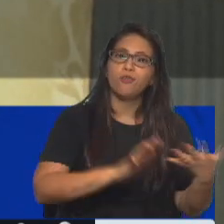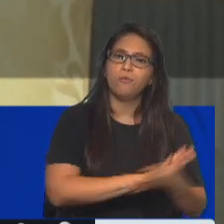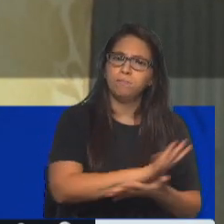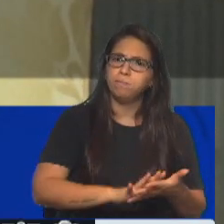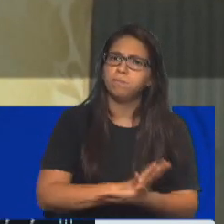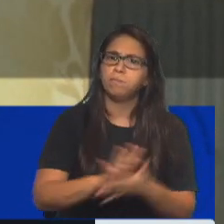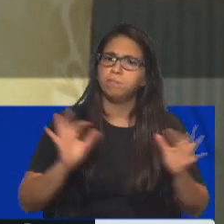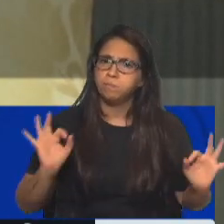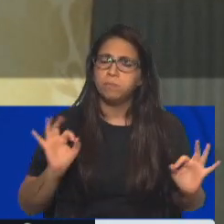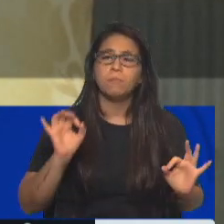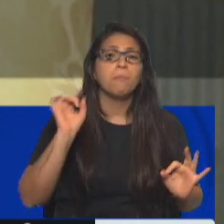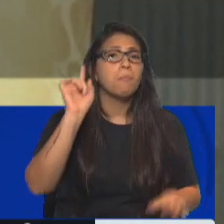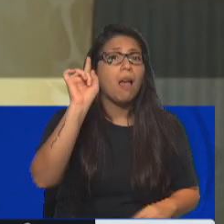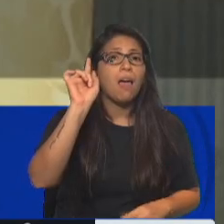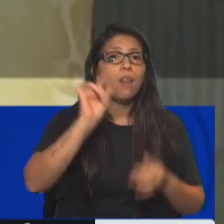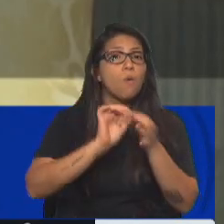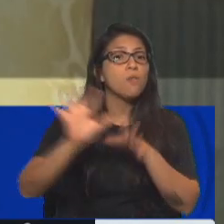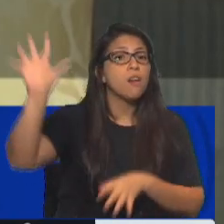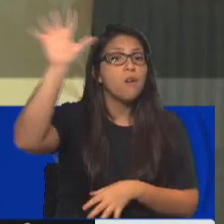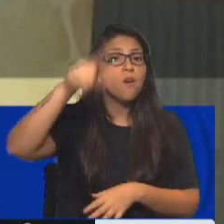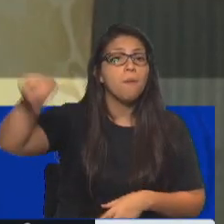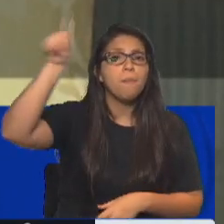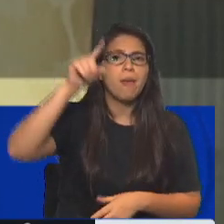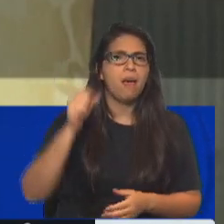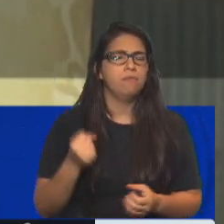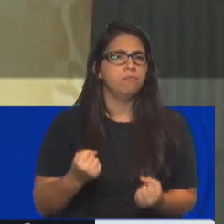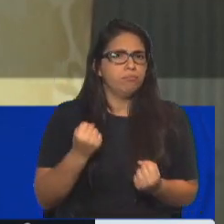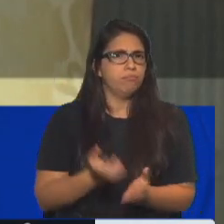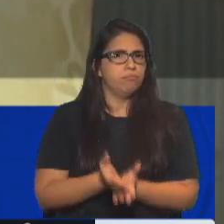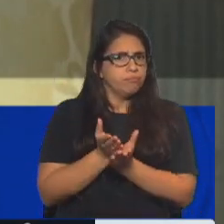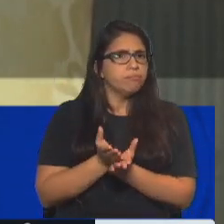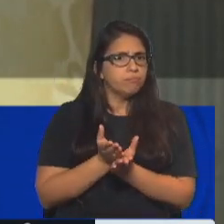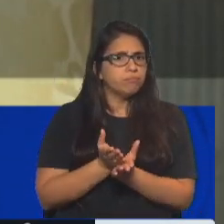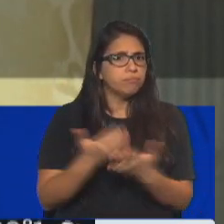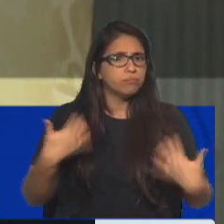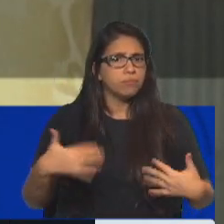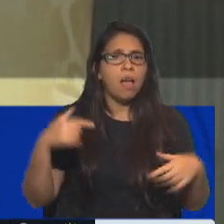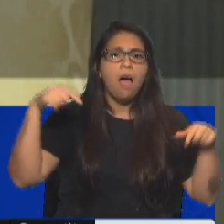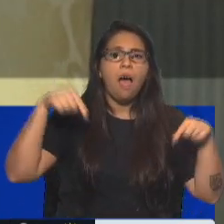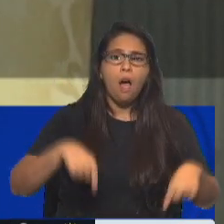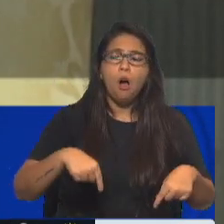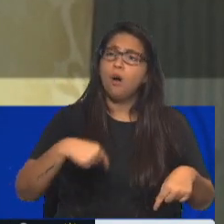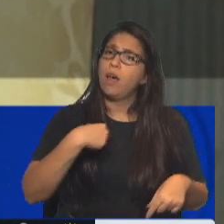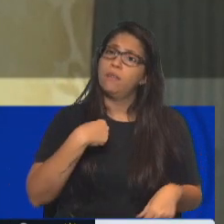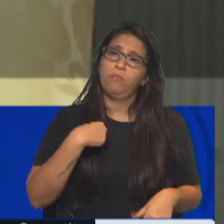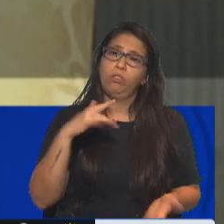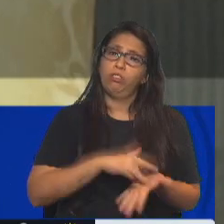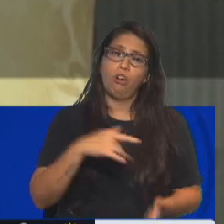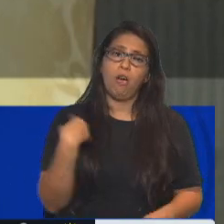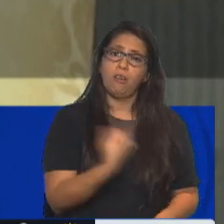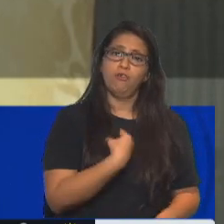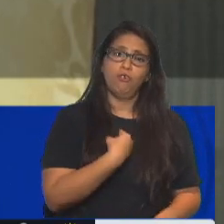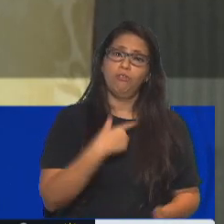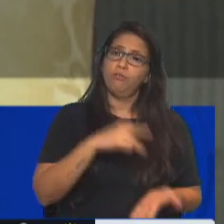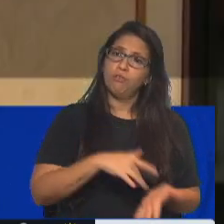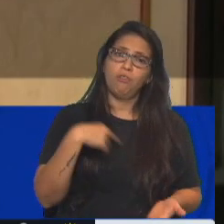But European Union's been very tough, and it's our turn too. You know, we get a turn at that